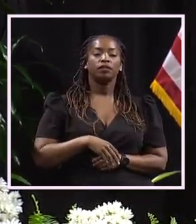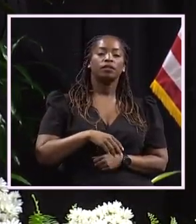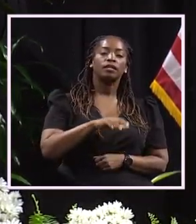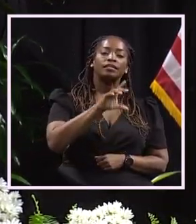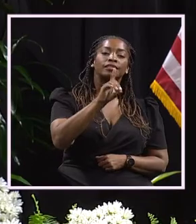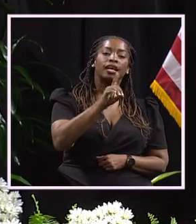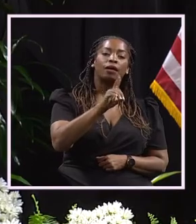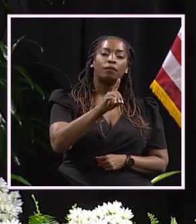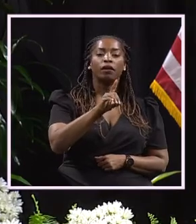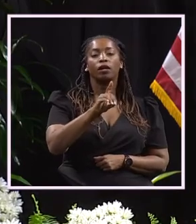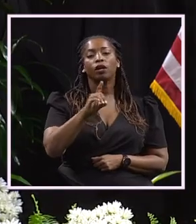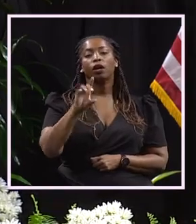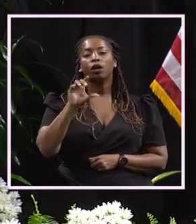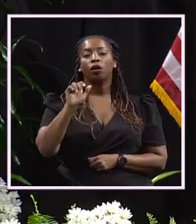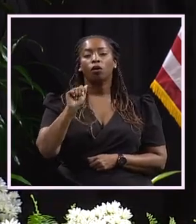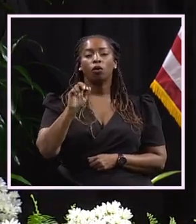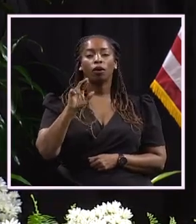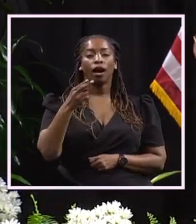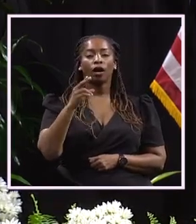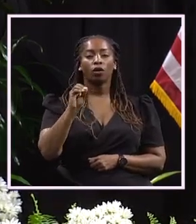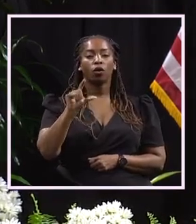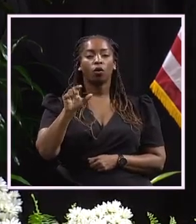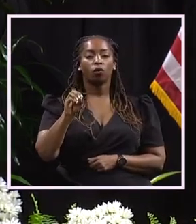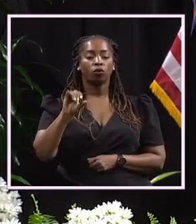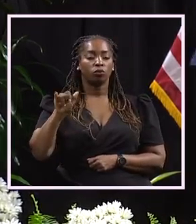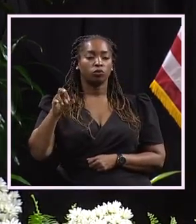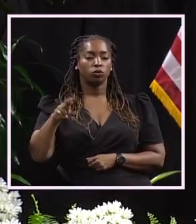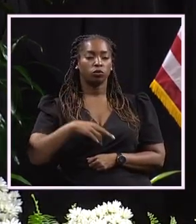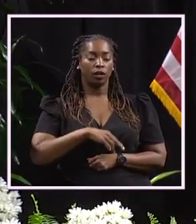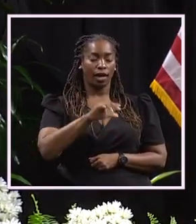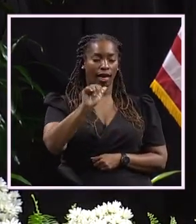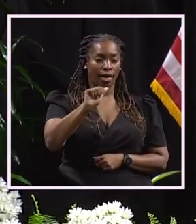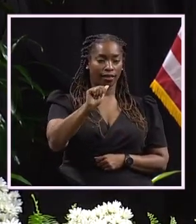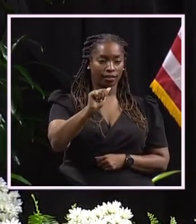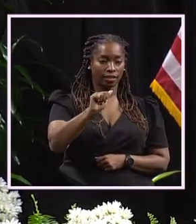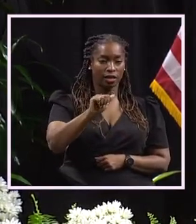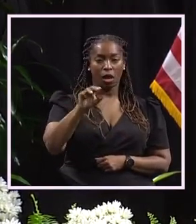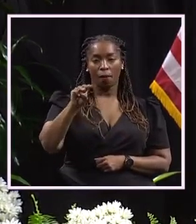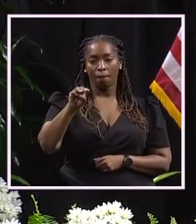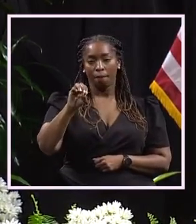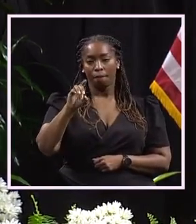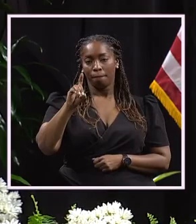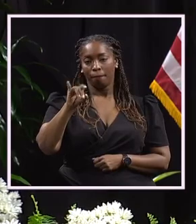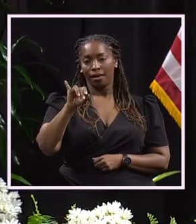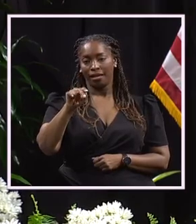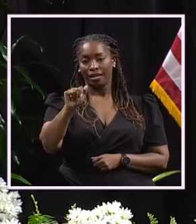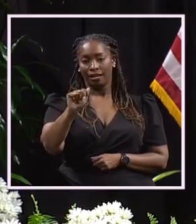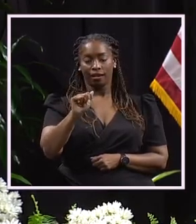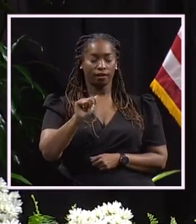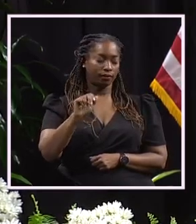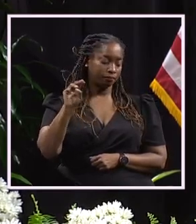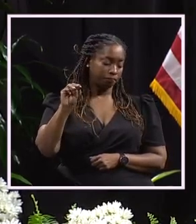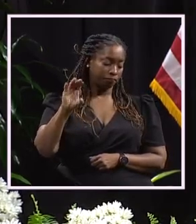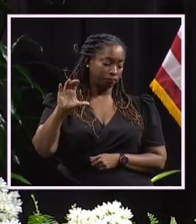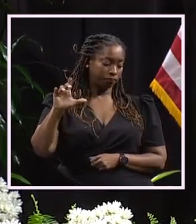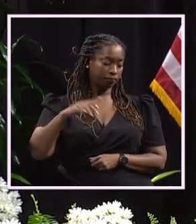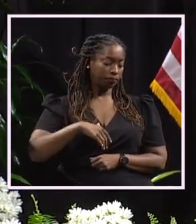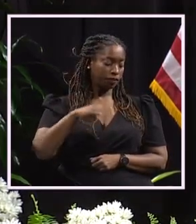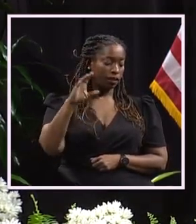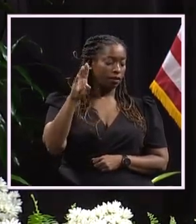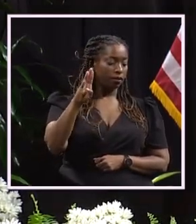laude. Alexandra Tristan Medina, magna cum laude. Bianca Alisa